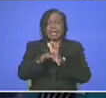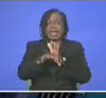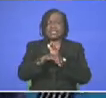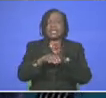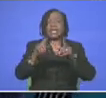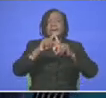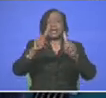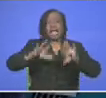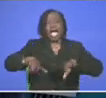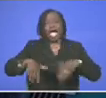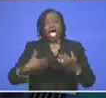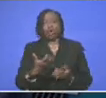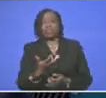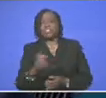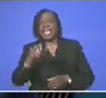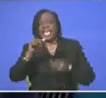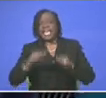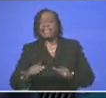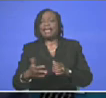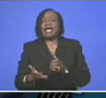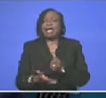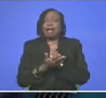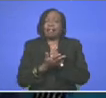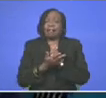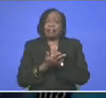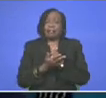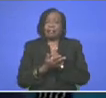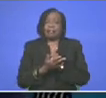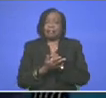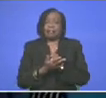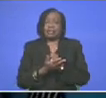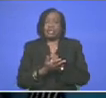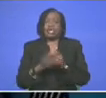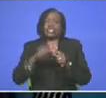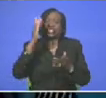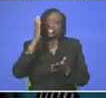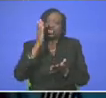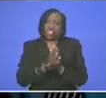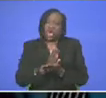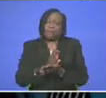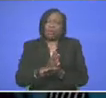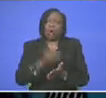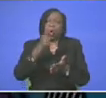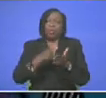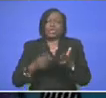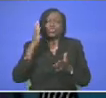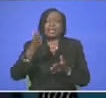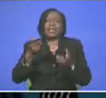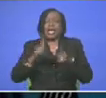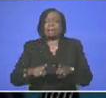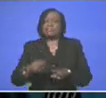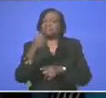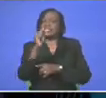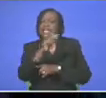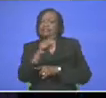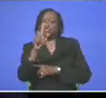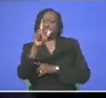at how they can help to stop what will occur 10, 20 years from today.